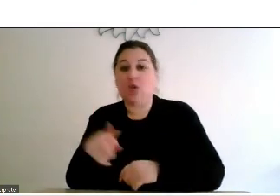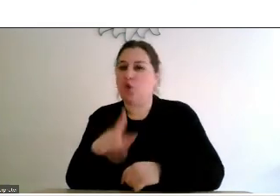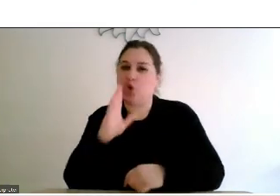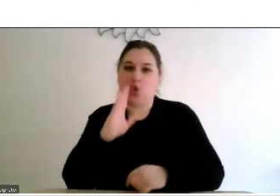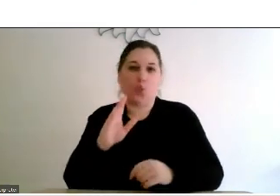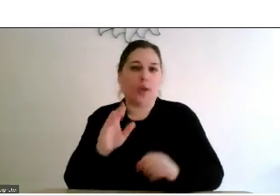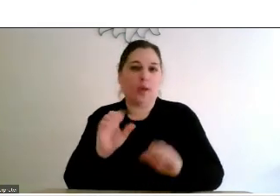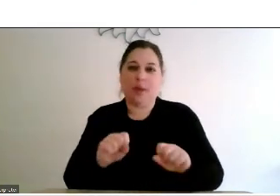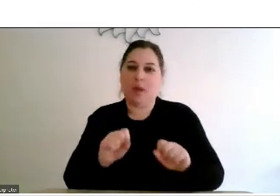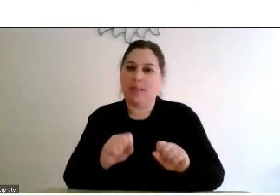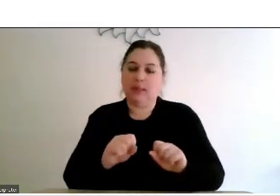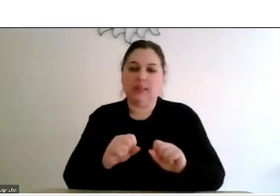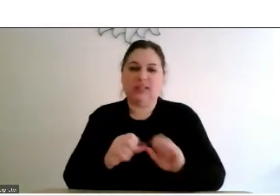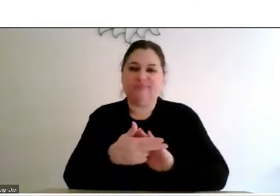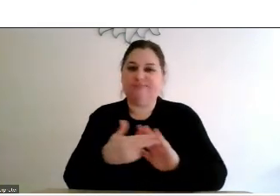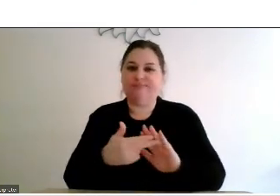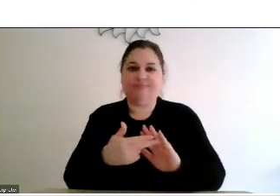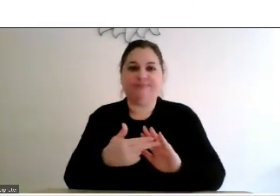means that they're